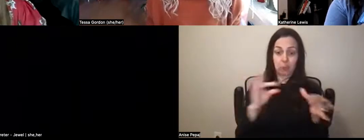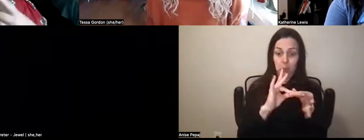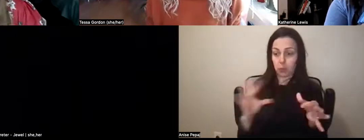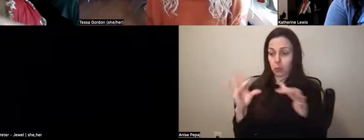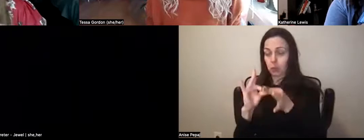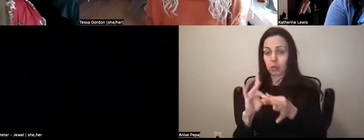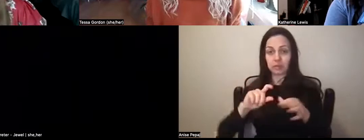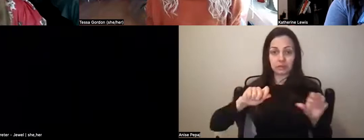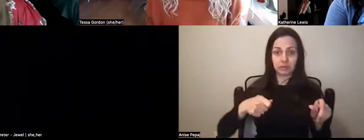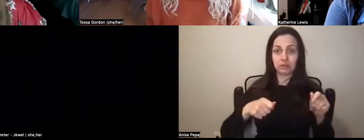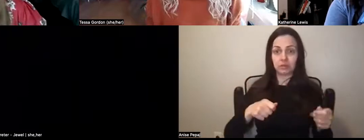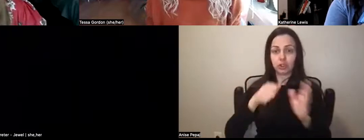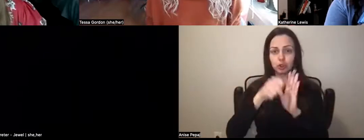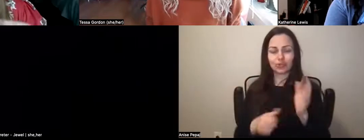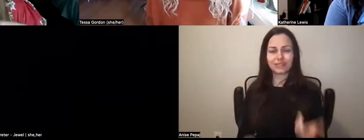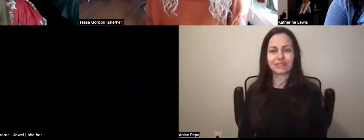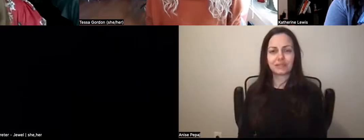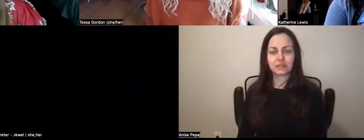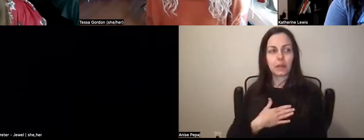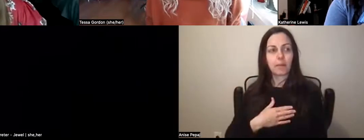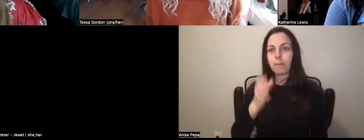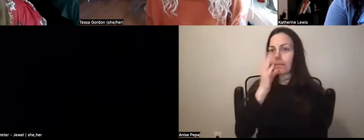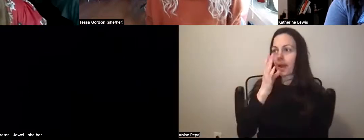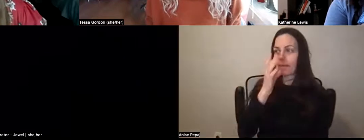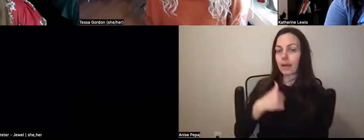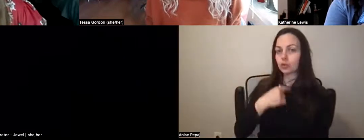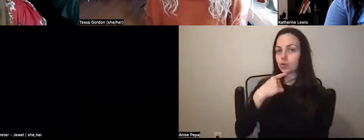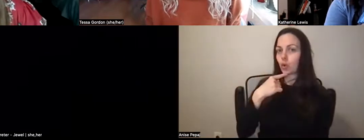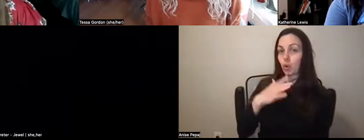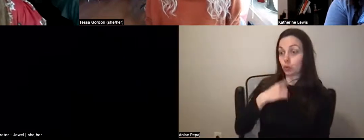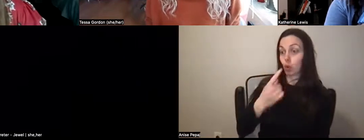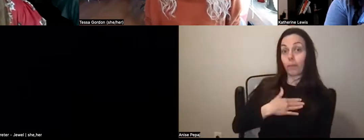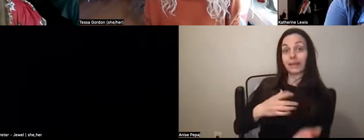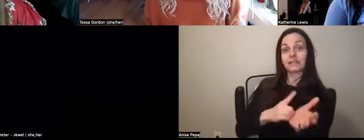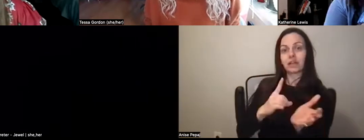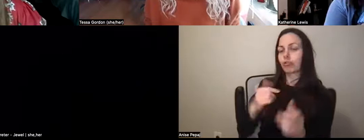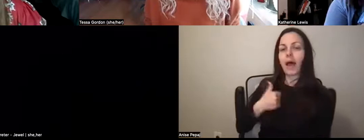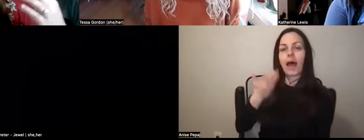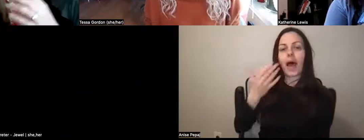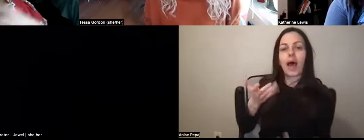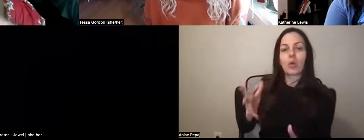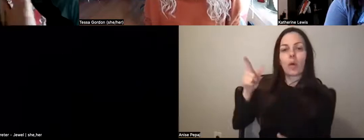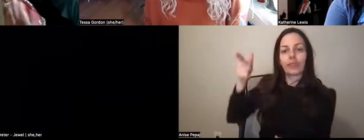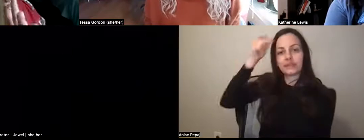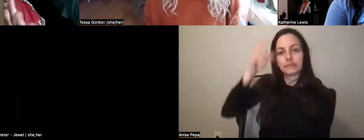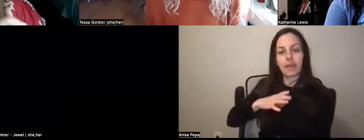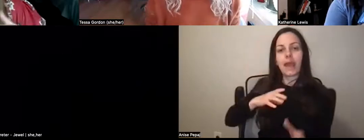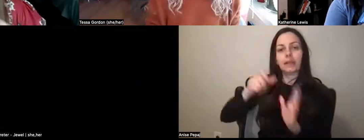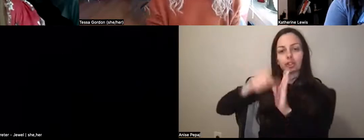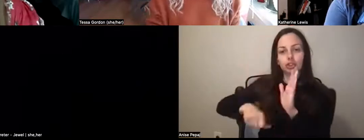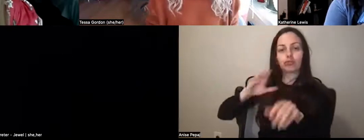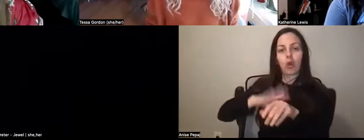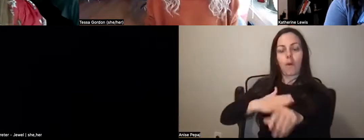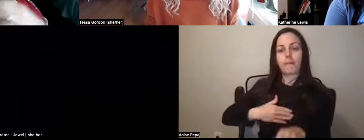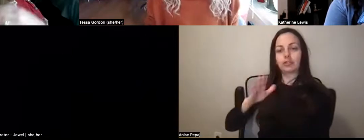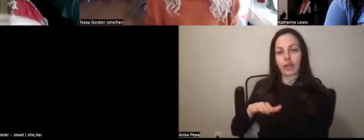My mom tells my doctor, I do not want this man operating on my child, right? And she did what she was supposed to